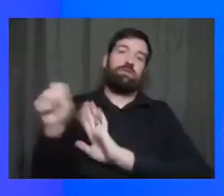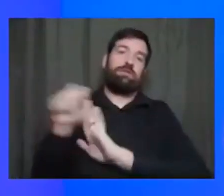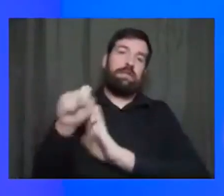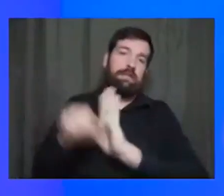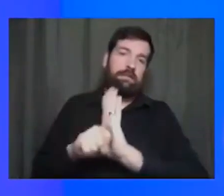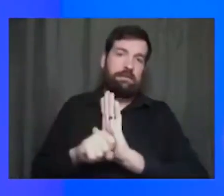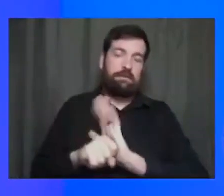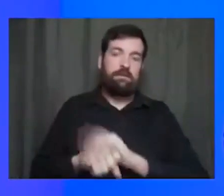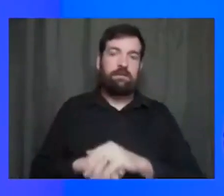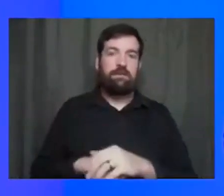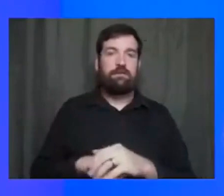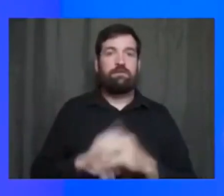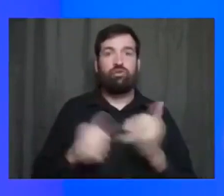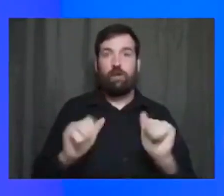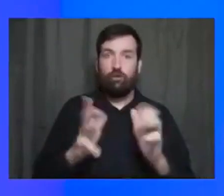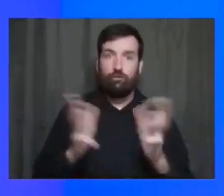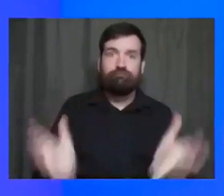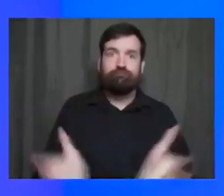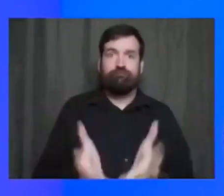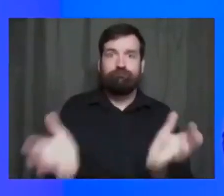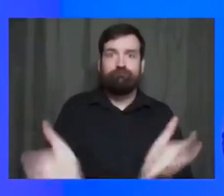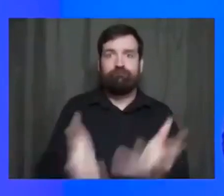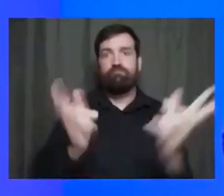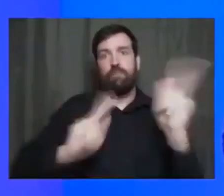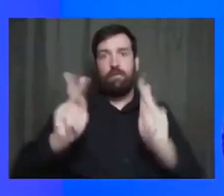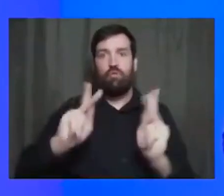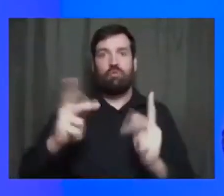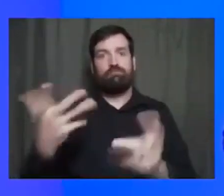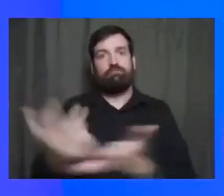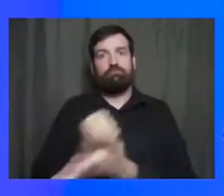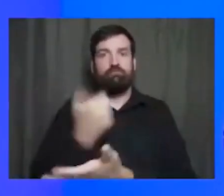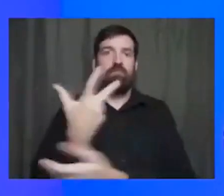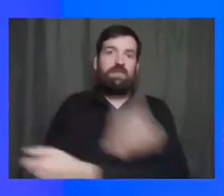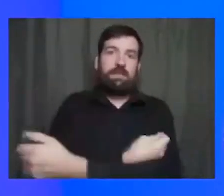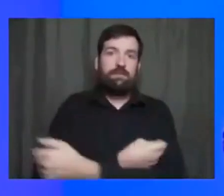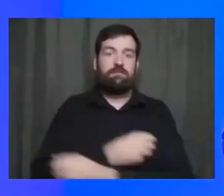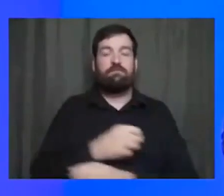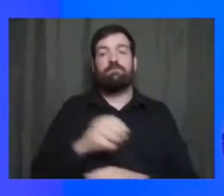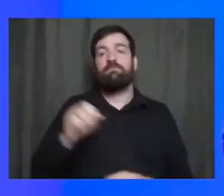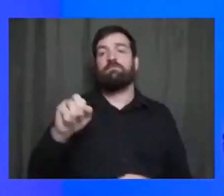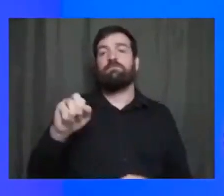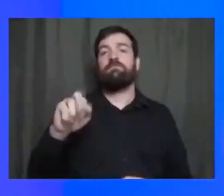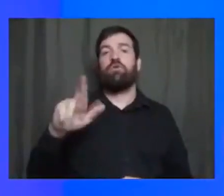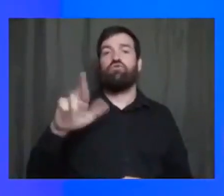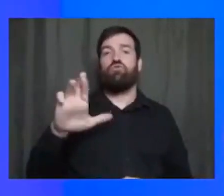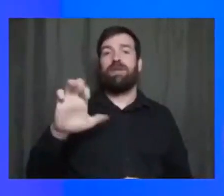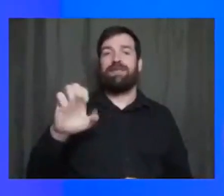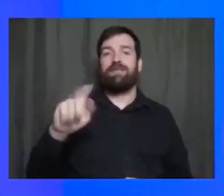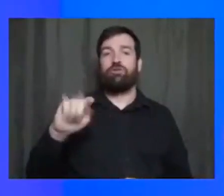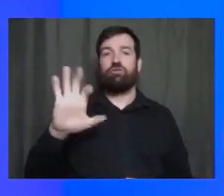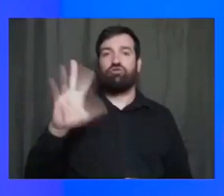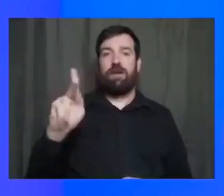getting people motivated to get the vaccine. I know that the racetrack, you could ride your car around that.